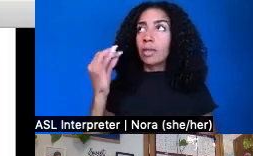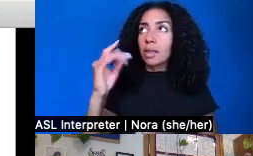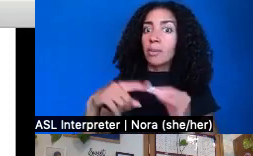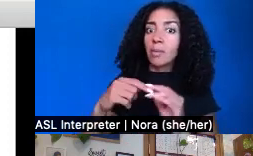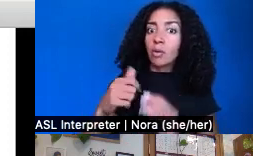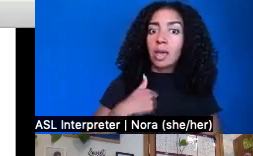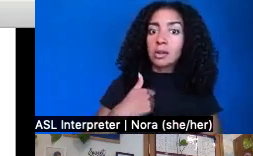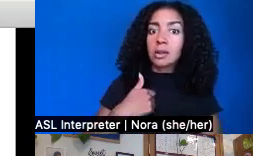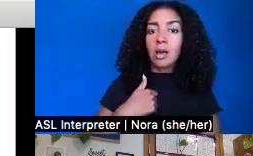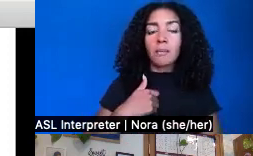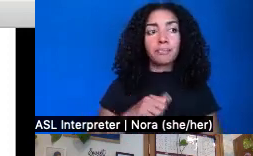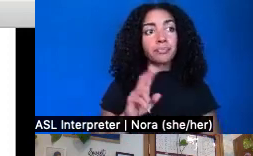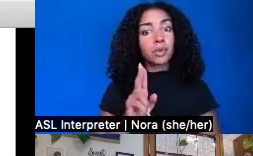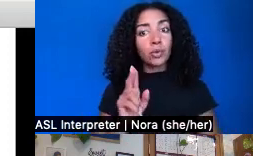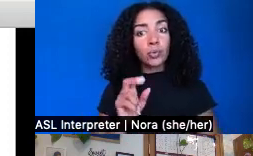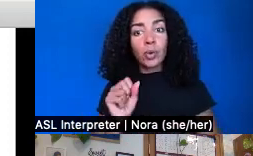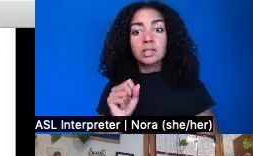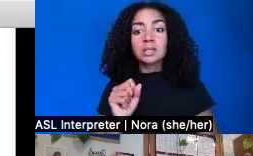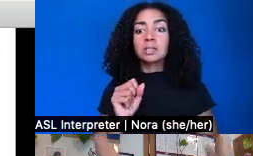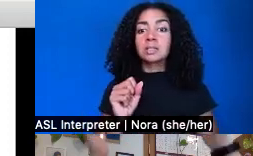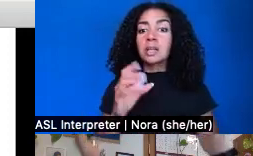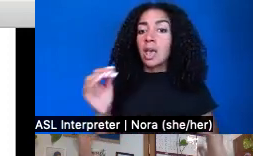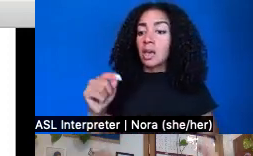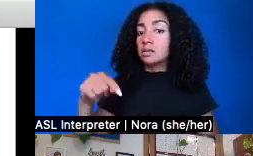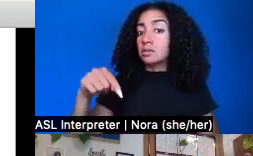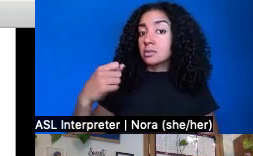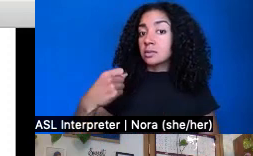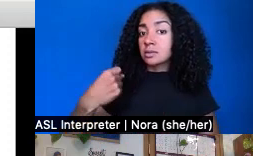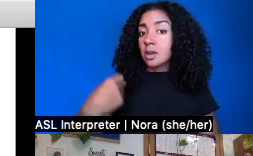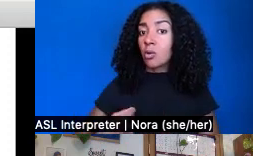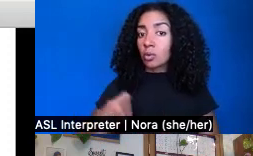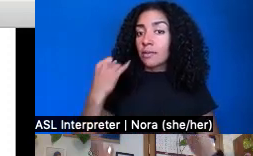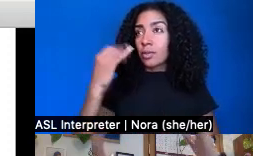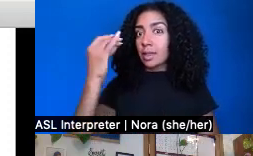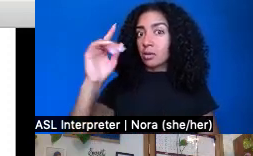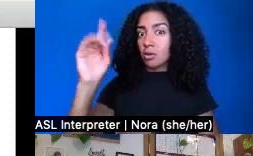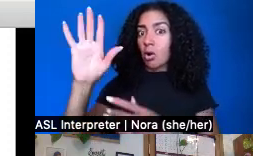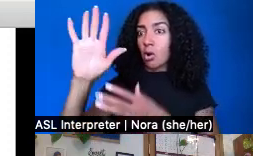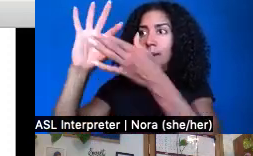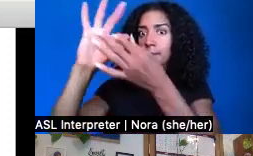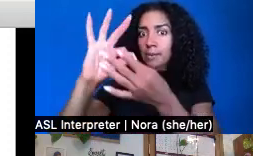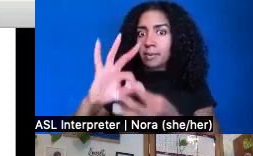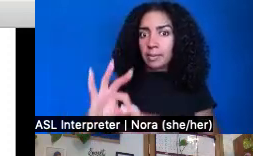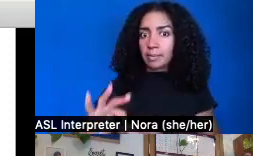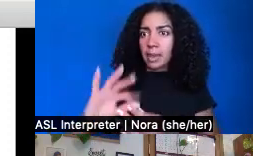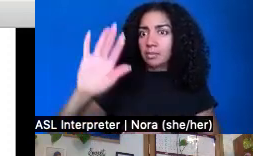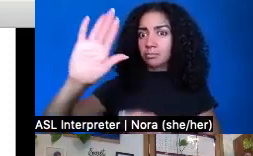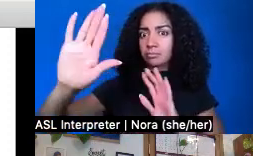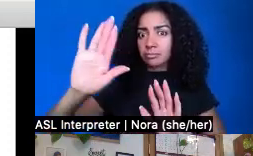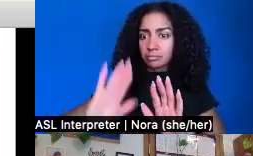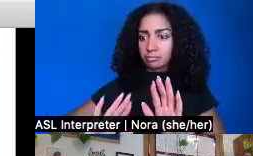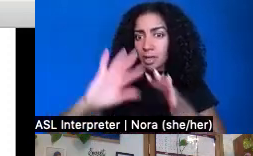States, and down south, it's all one landmass. We're all Indigenous to this body of